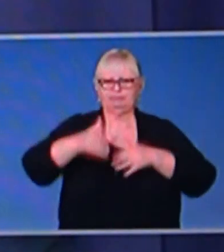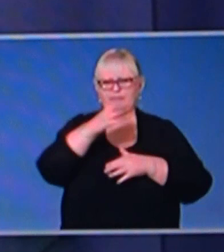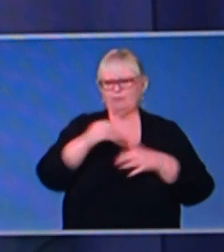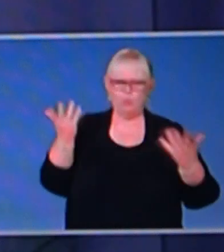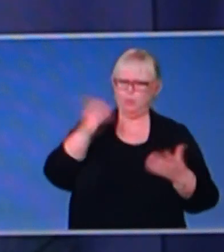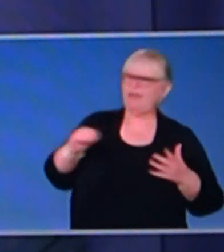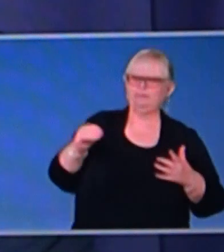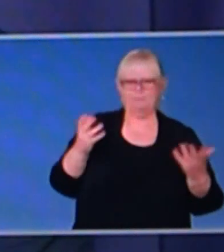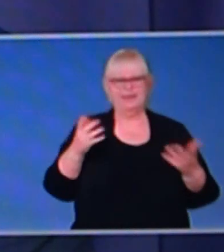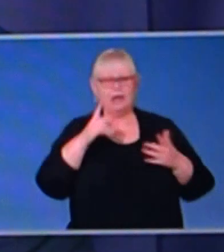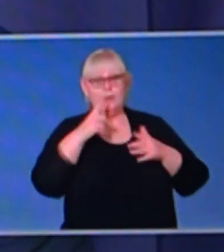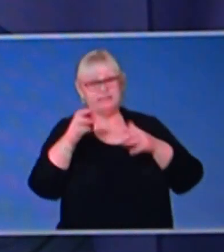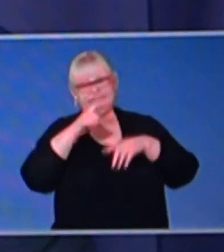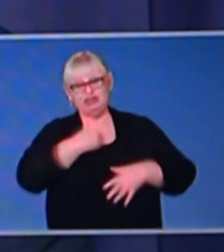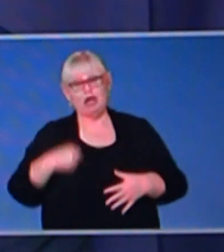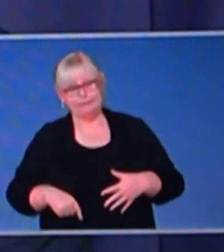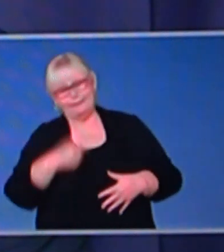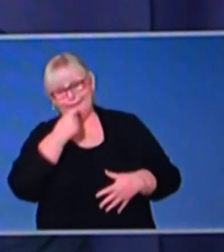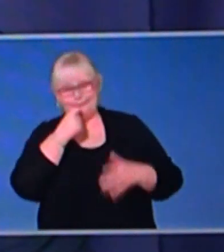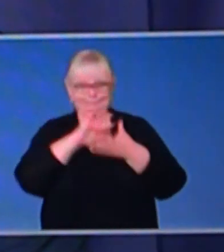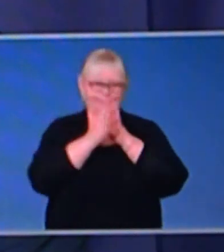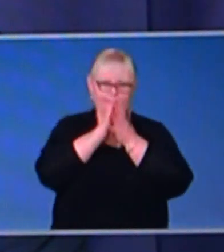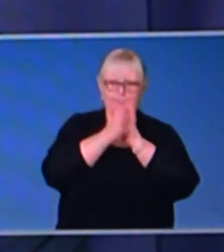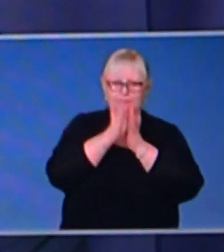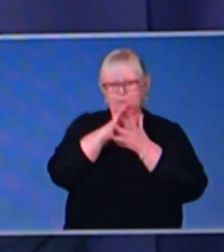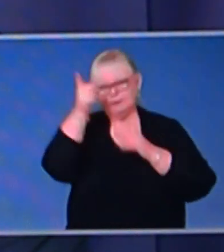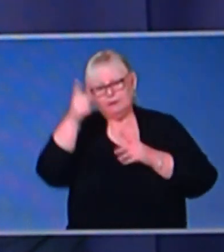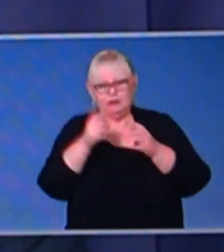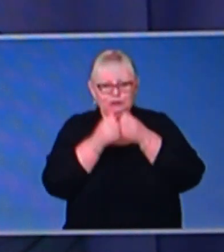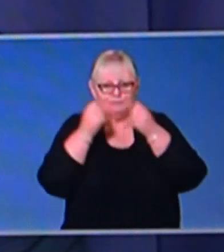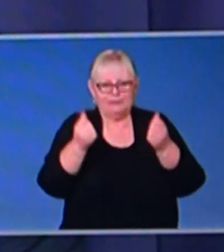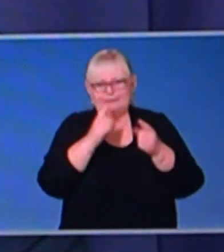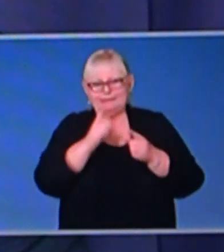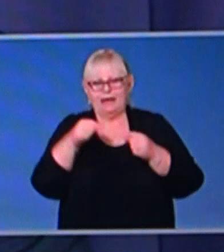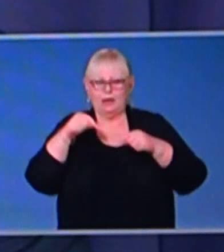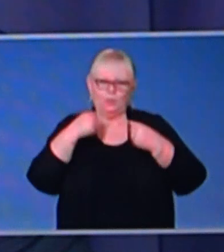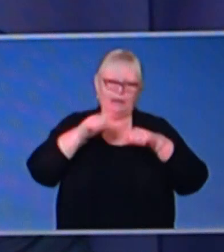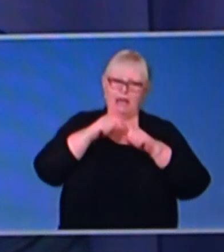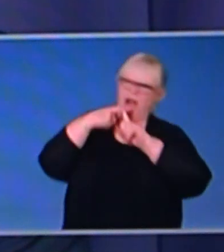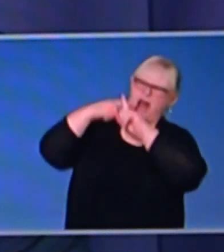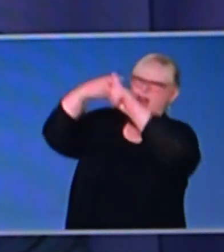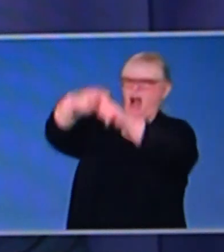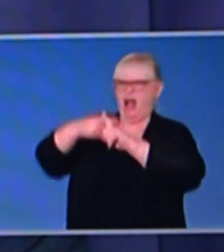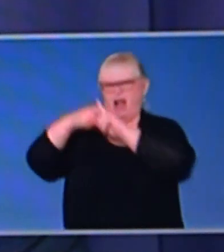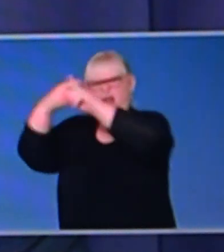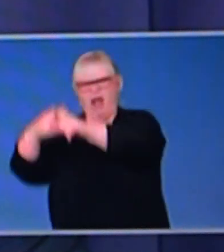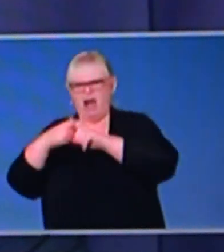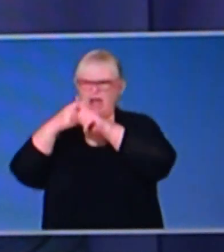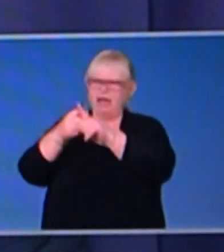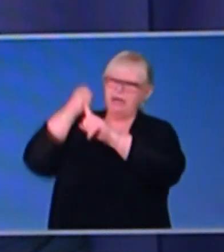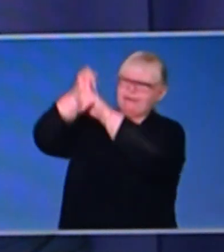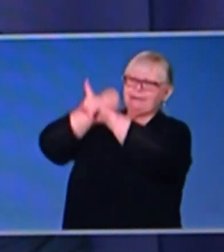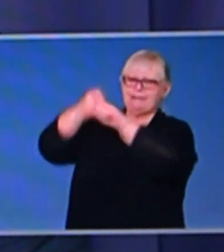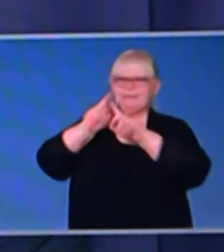getting very messy. Some comments today in Chinese media about this being an all-out crusade, accusing you and your government of panda